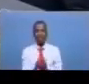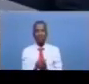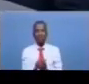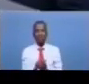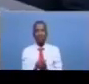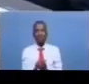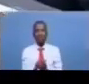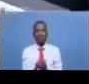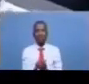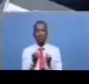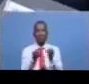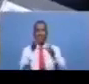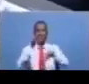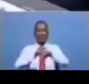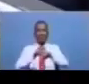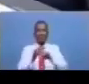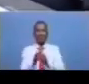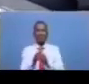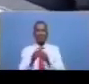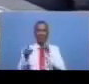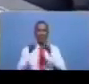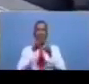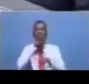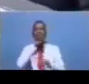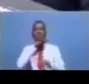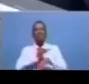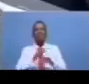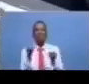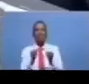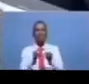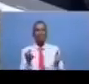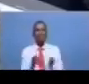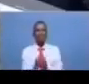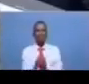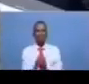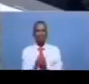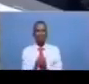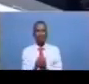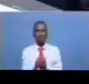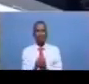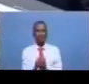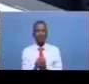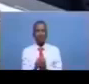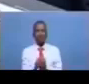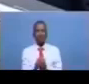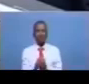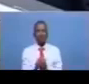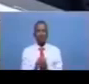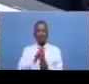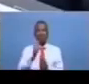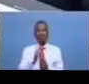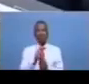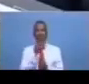than him. How many times hasn't he stood here to dismiss the case of the petitioner? How many times haven't you heard Nanabi say that